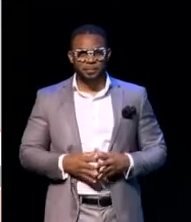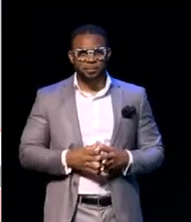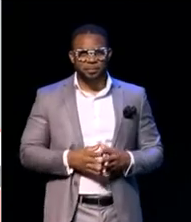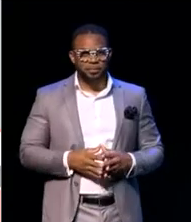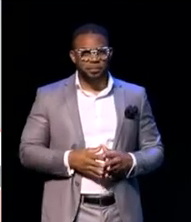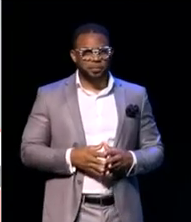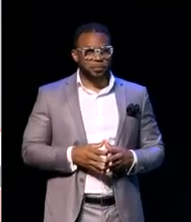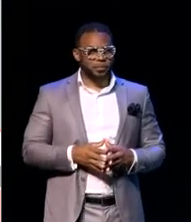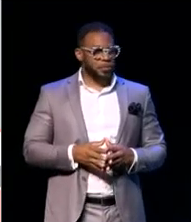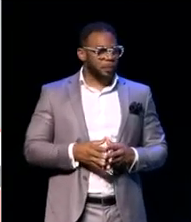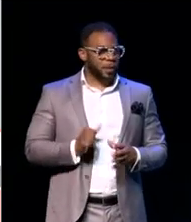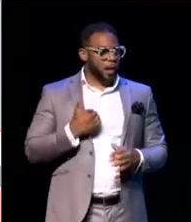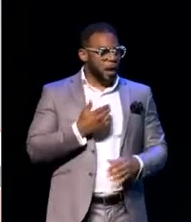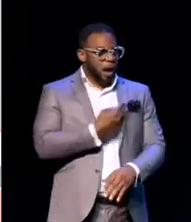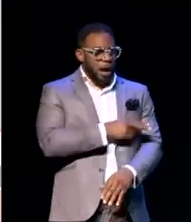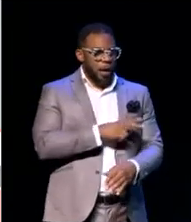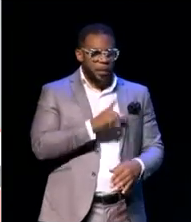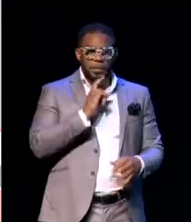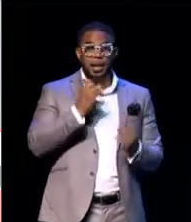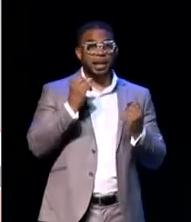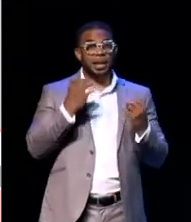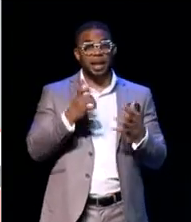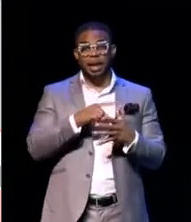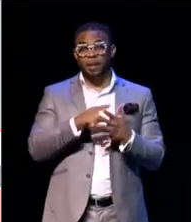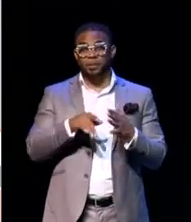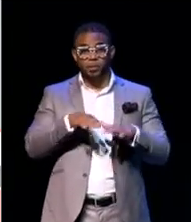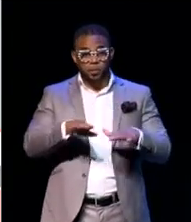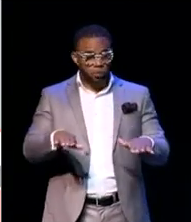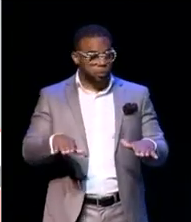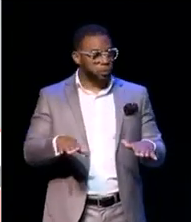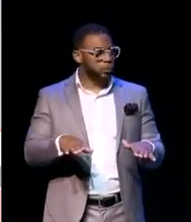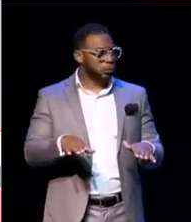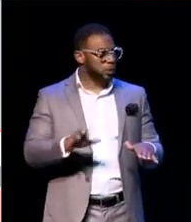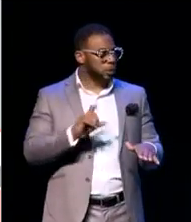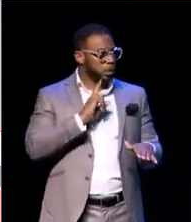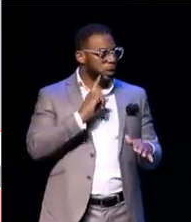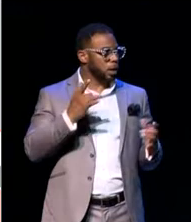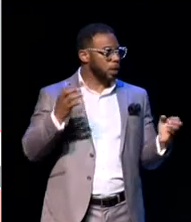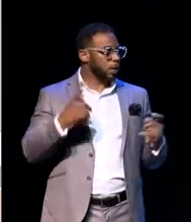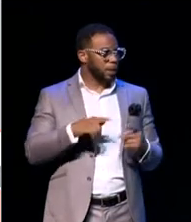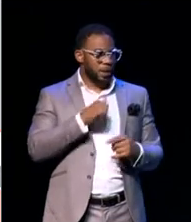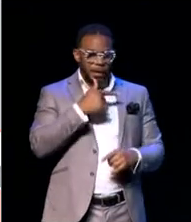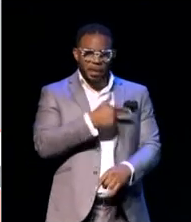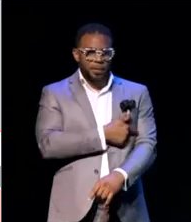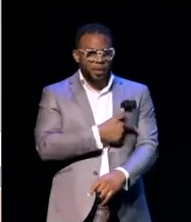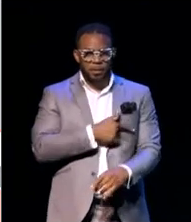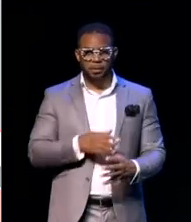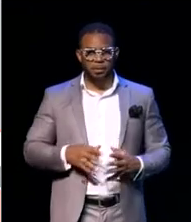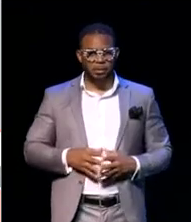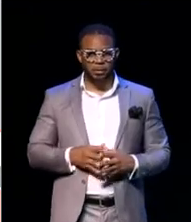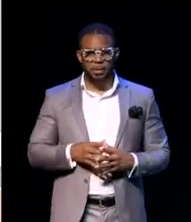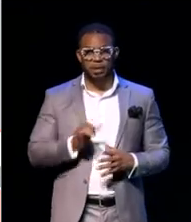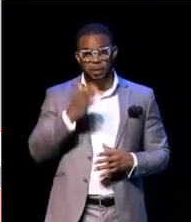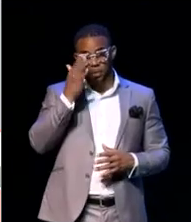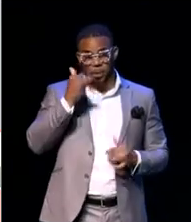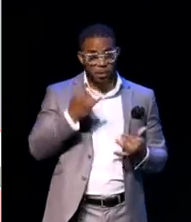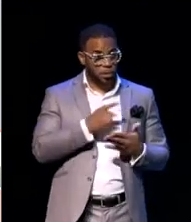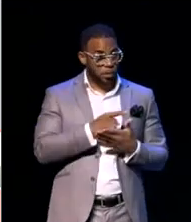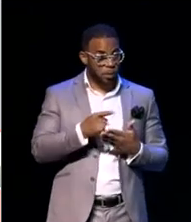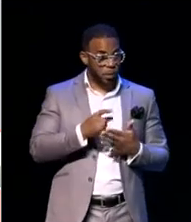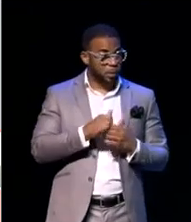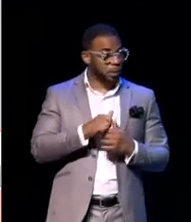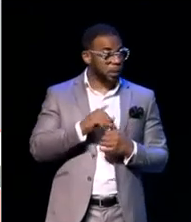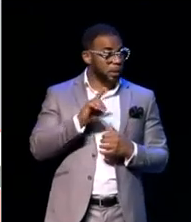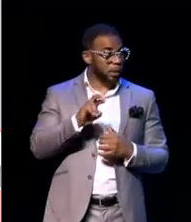And at our hospital, there'll be a lot of children that are coming in that aren't vaccinated. That's why this week, with